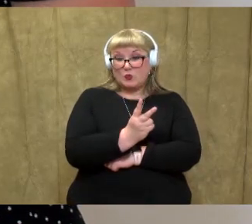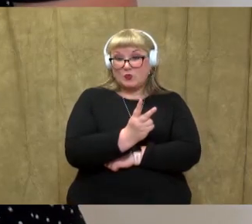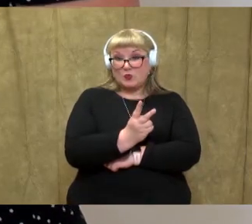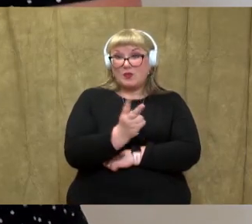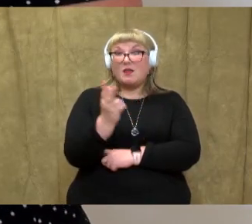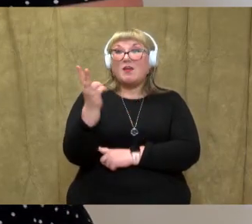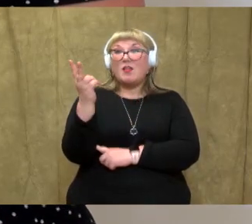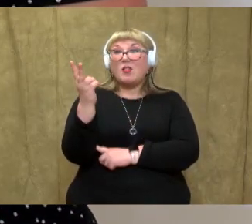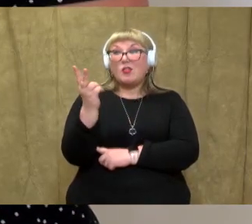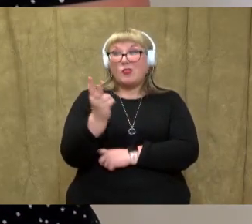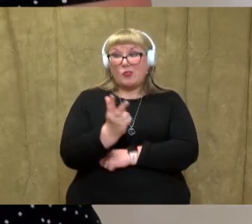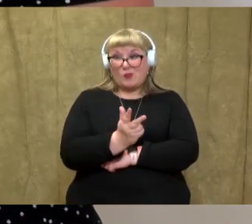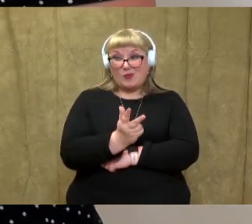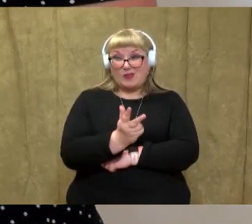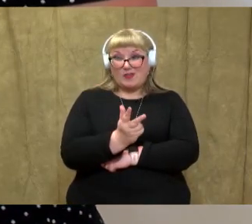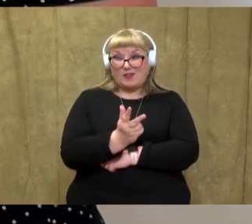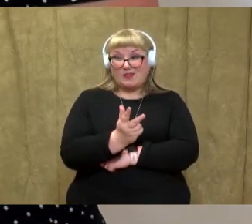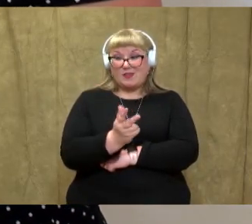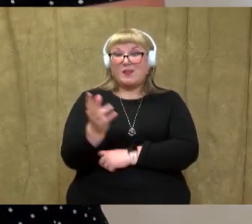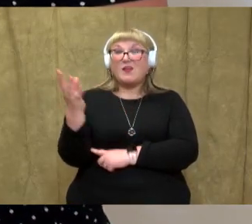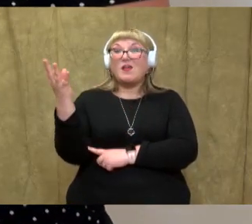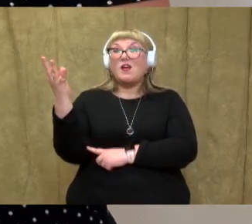2, 3,